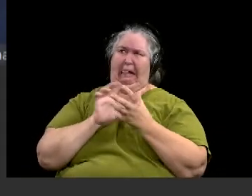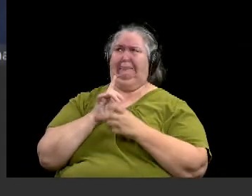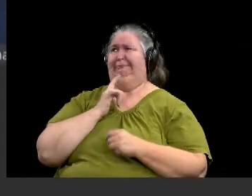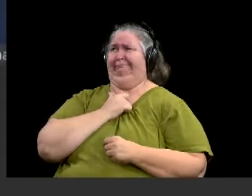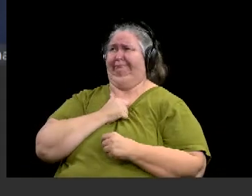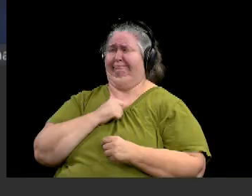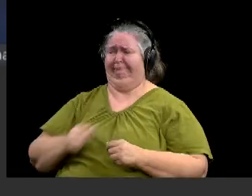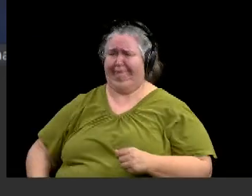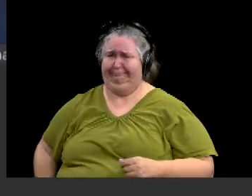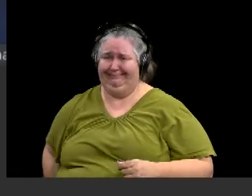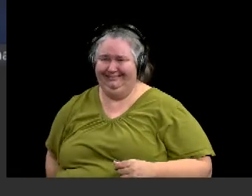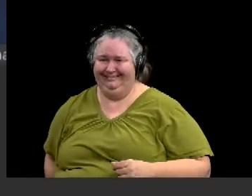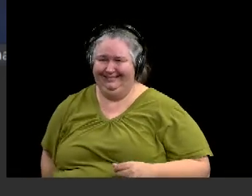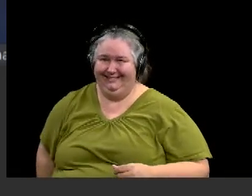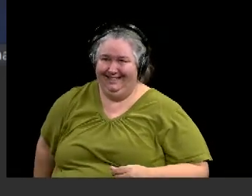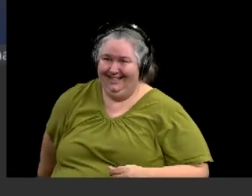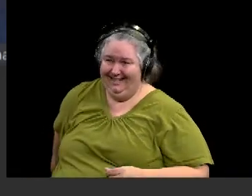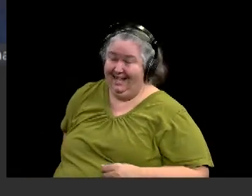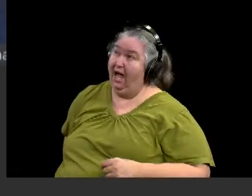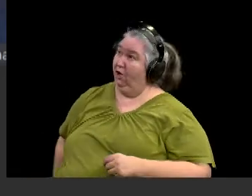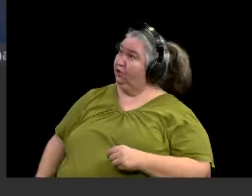question.